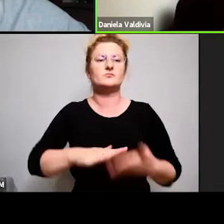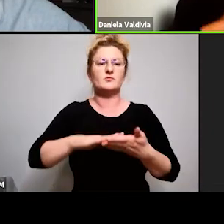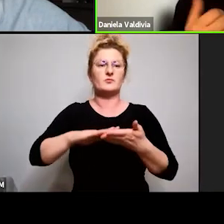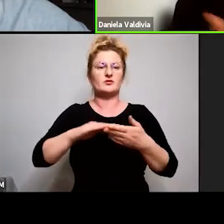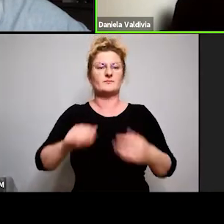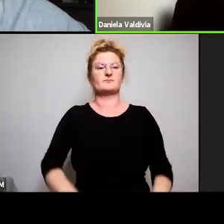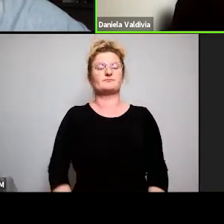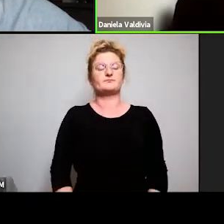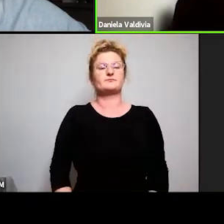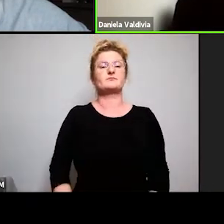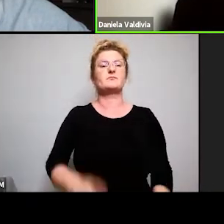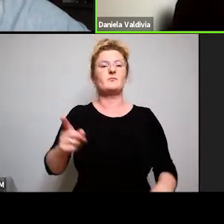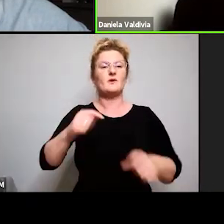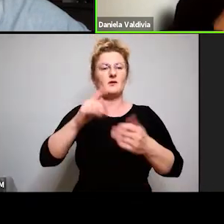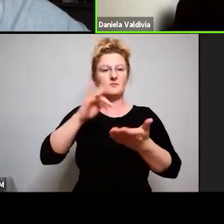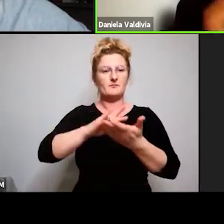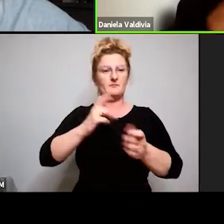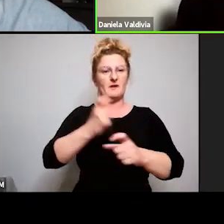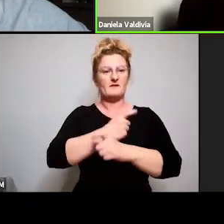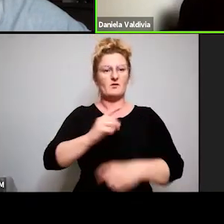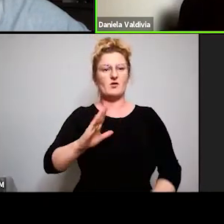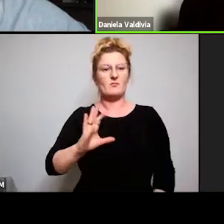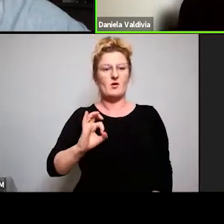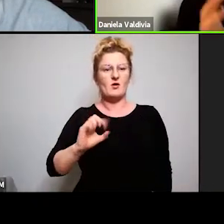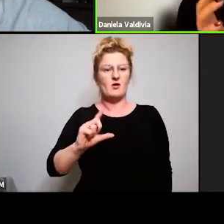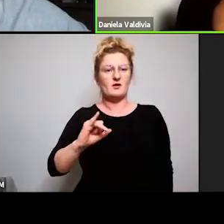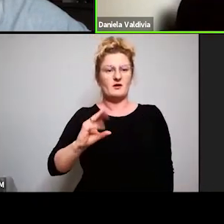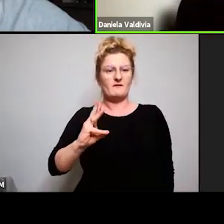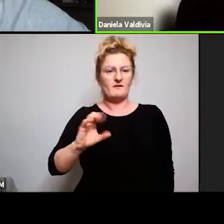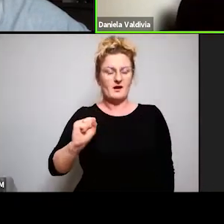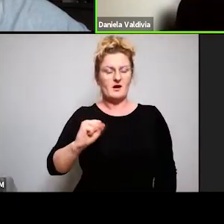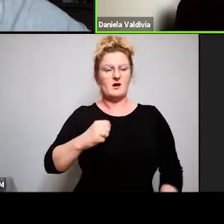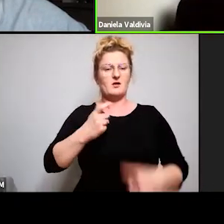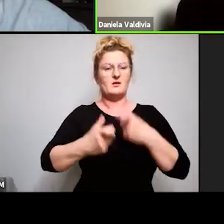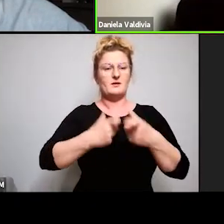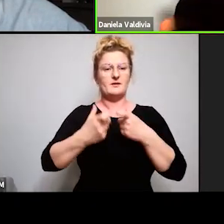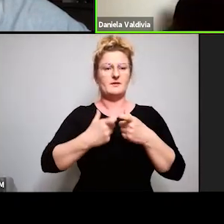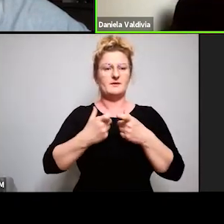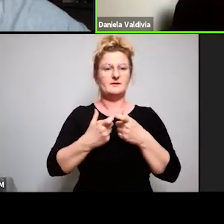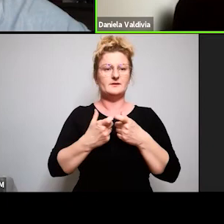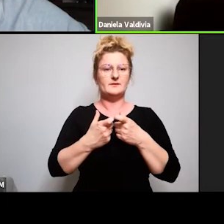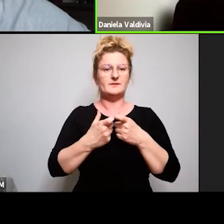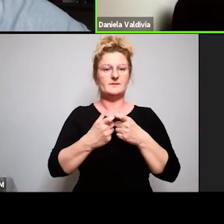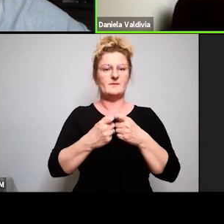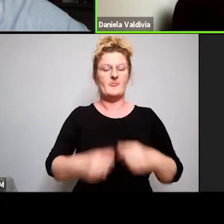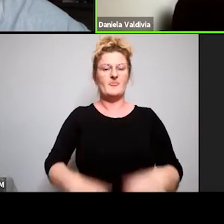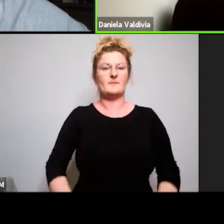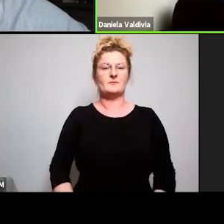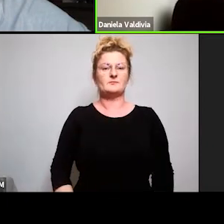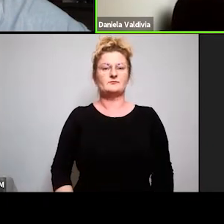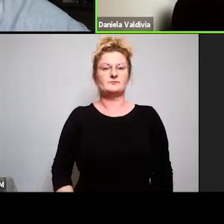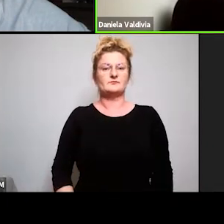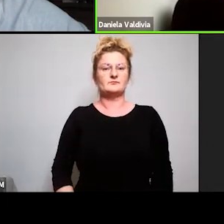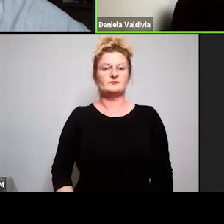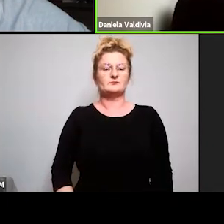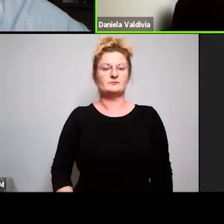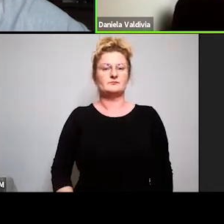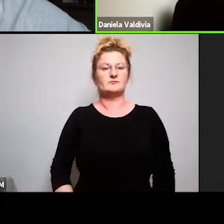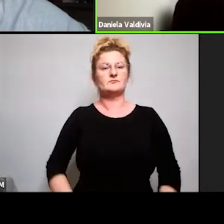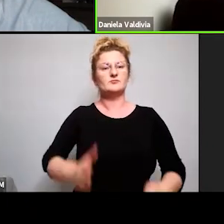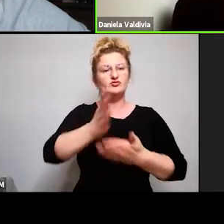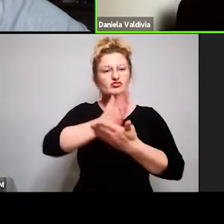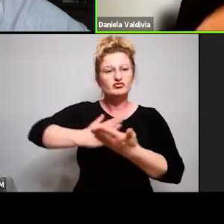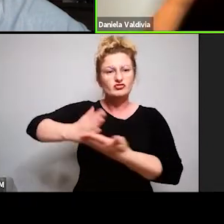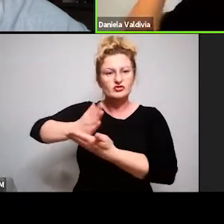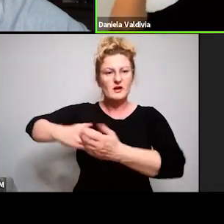of domestic violence. So we have a police specifically for domestic violence. It has not longer than 5 years